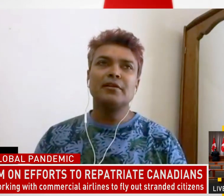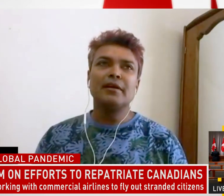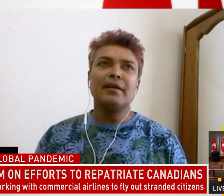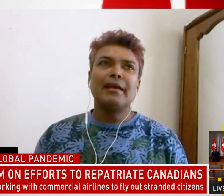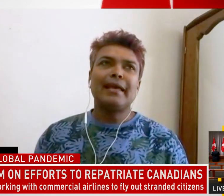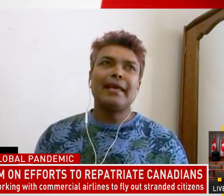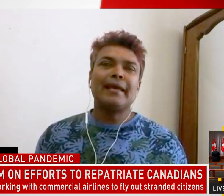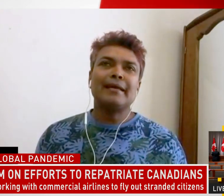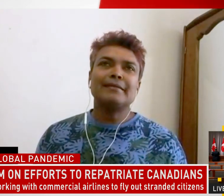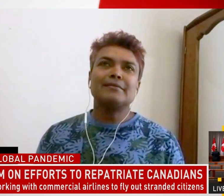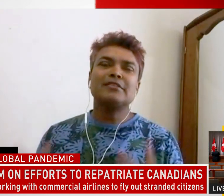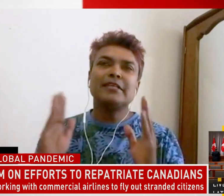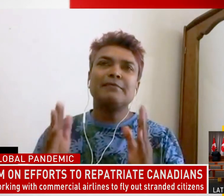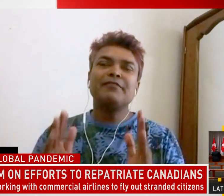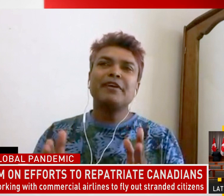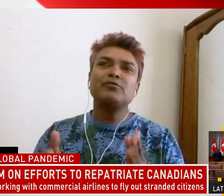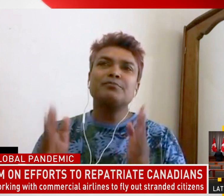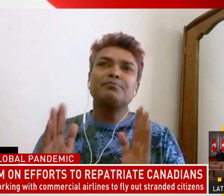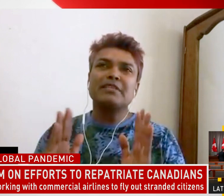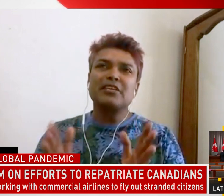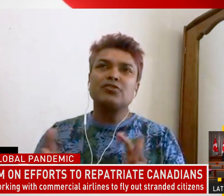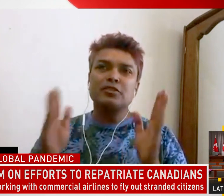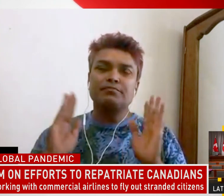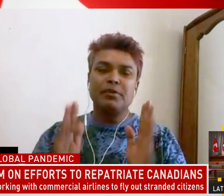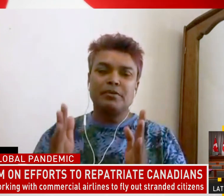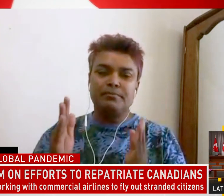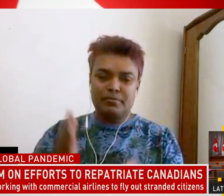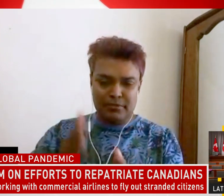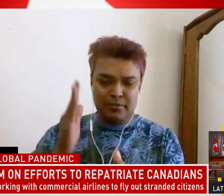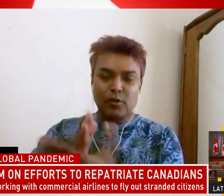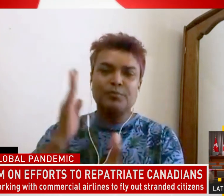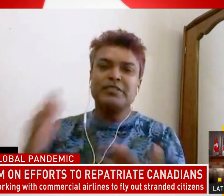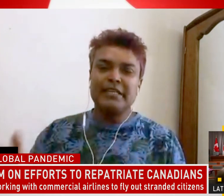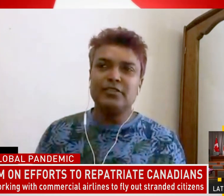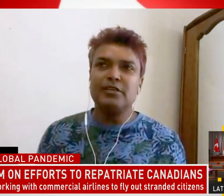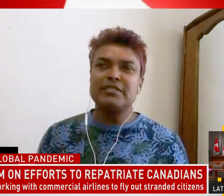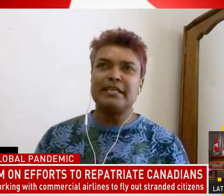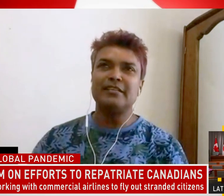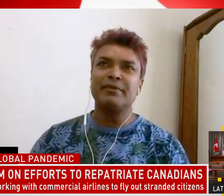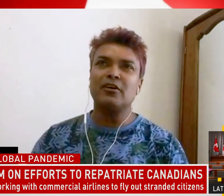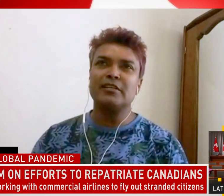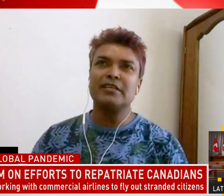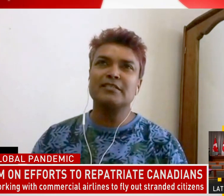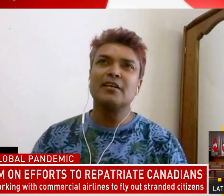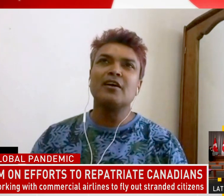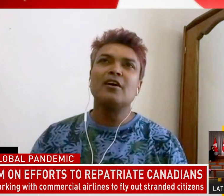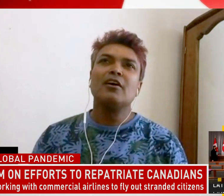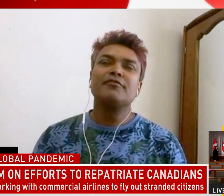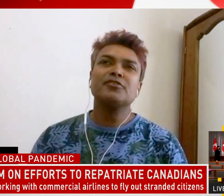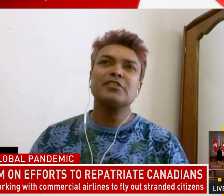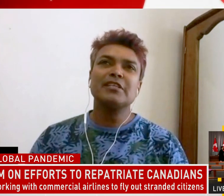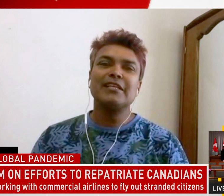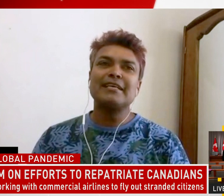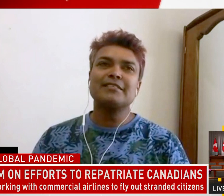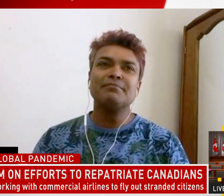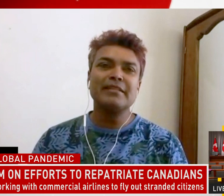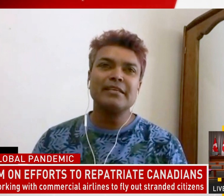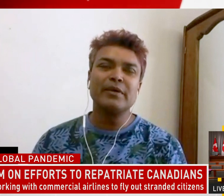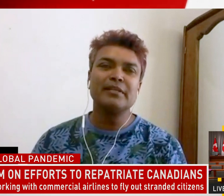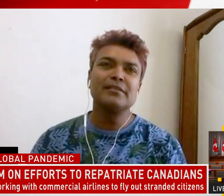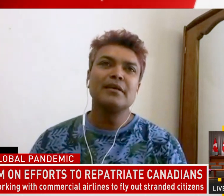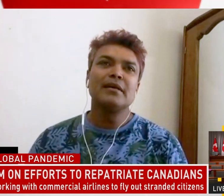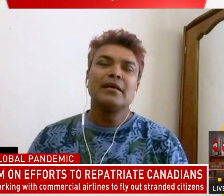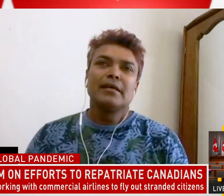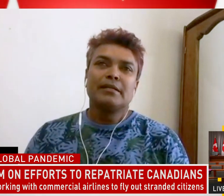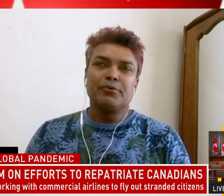antiretroviral. And today, my flight was scheduled to go home today. Today was the end of my holidays. Unfortunately, last Monday,